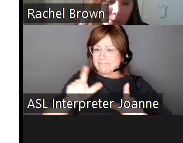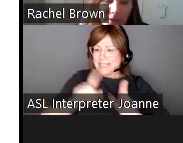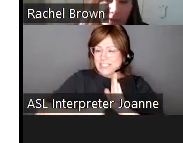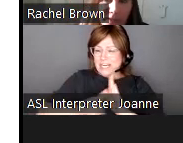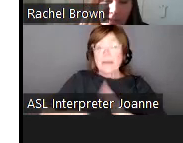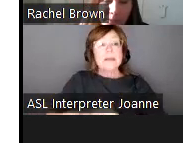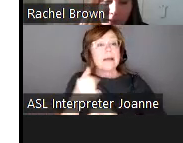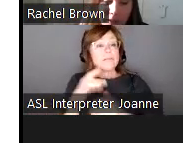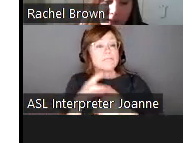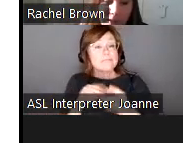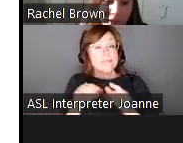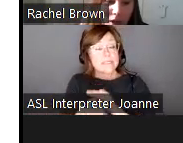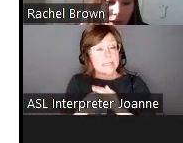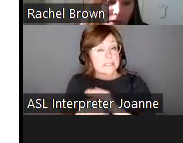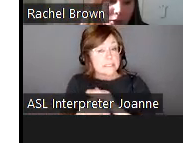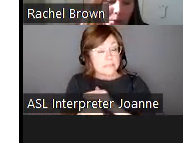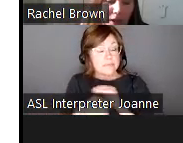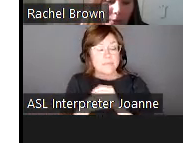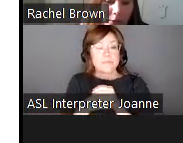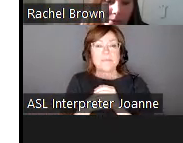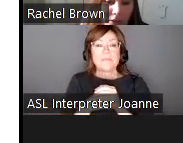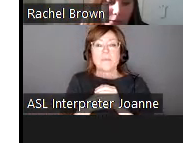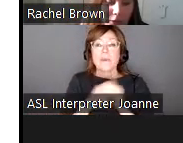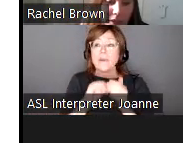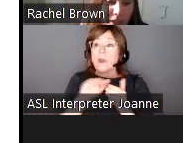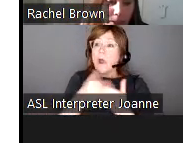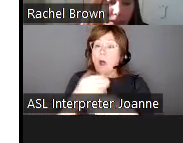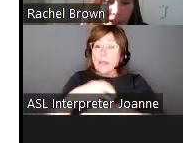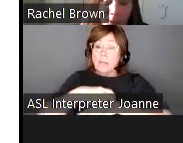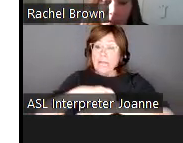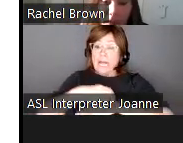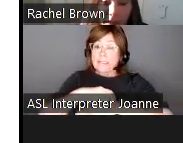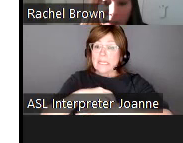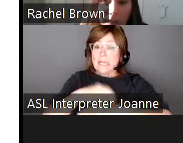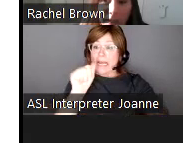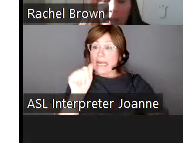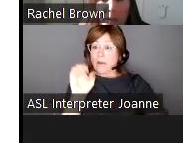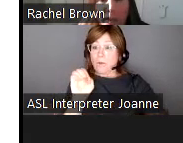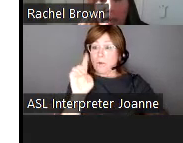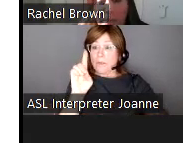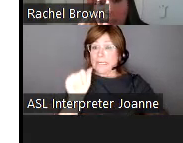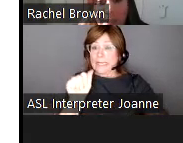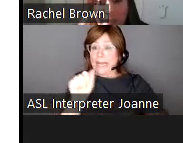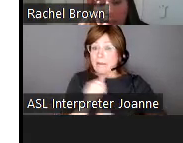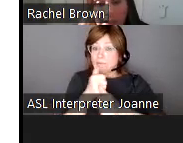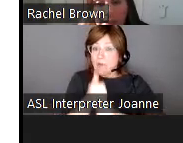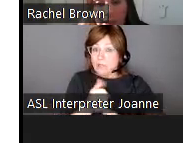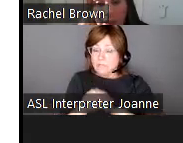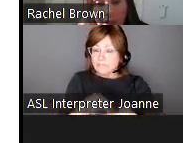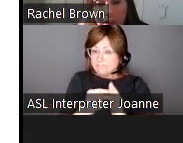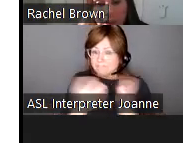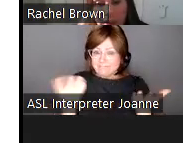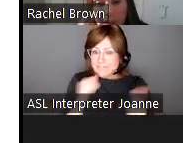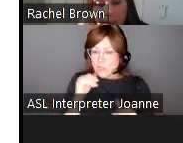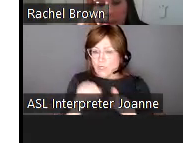in terms of accessibility is that not all platforms are fully AODA compliant. And what that means is